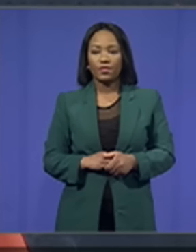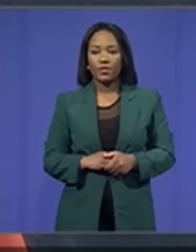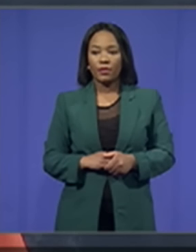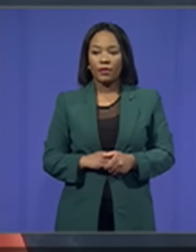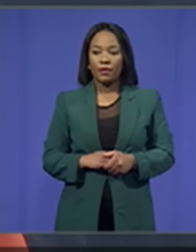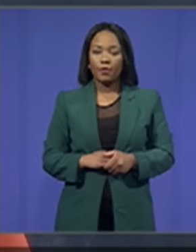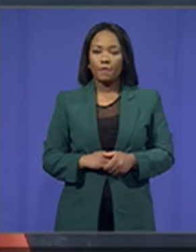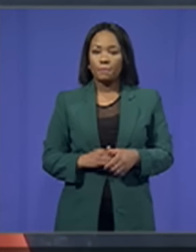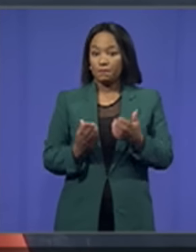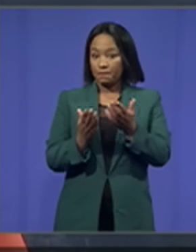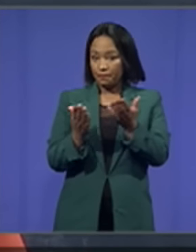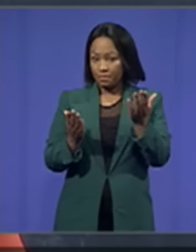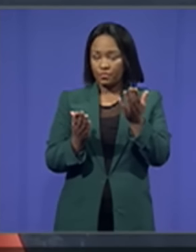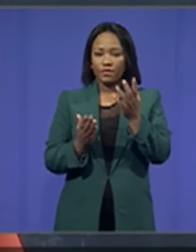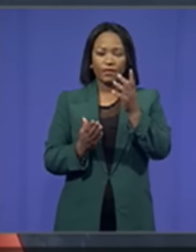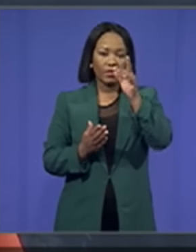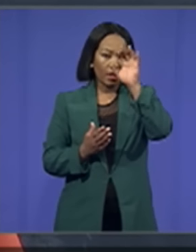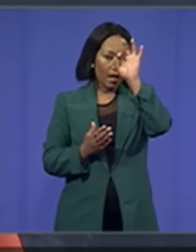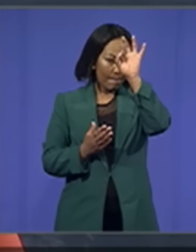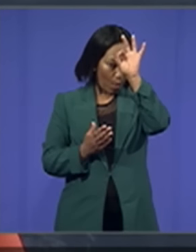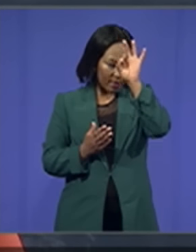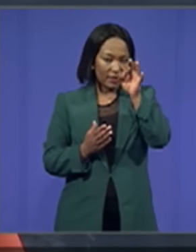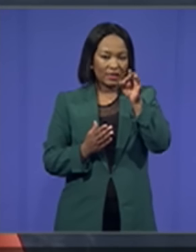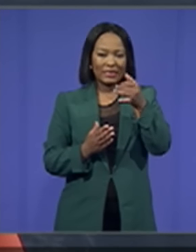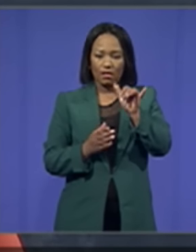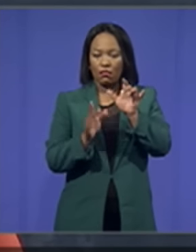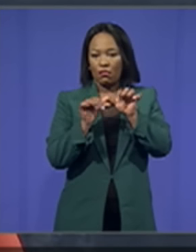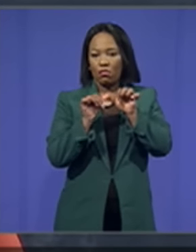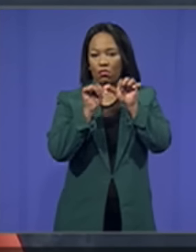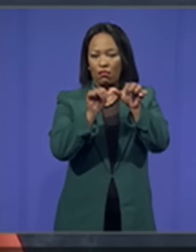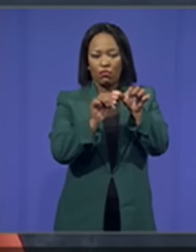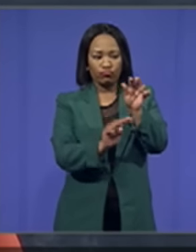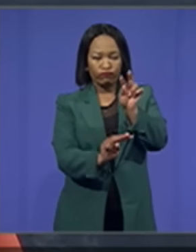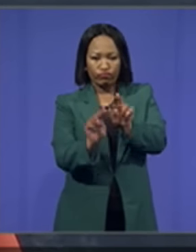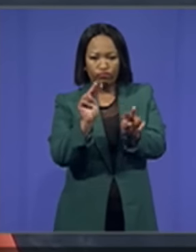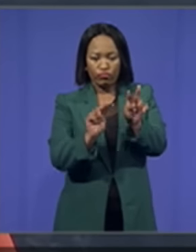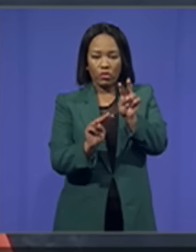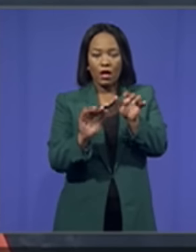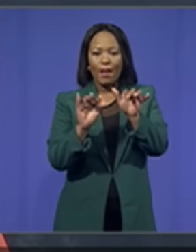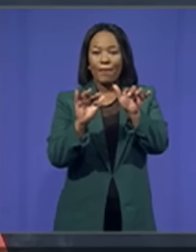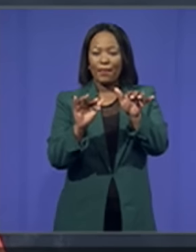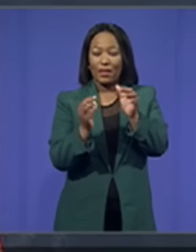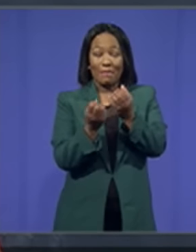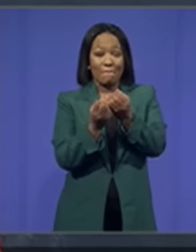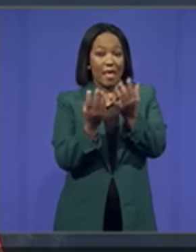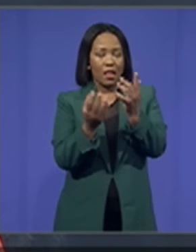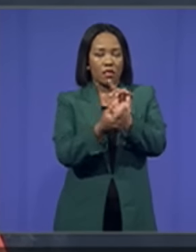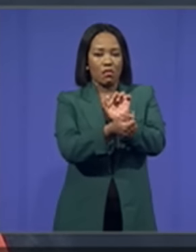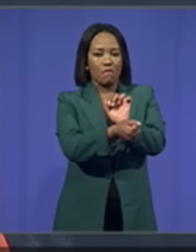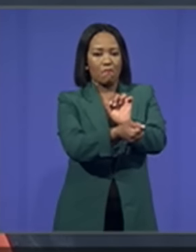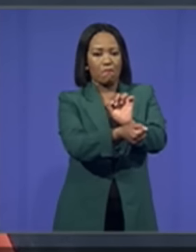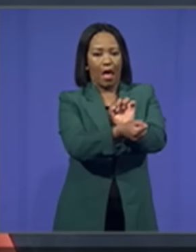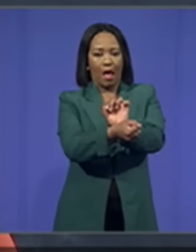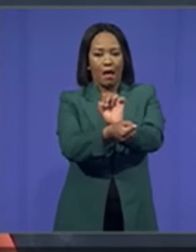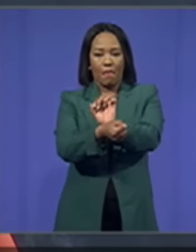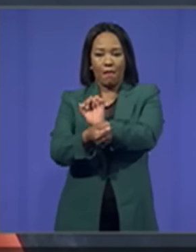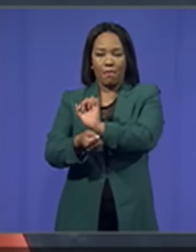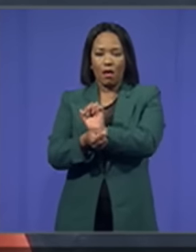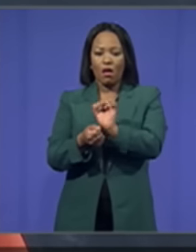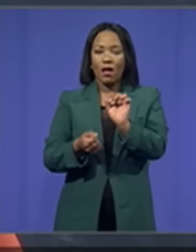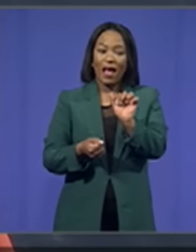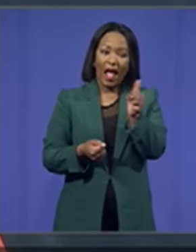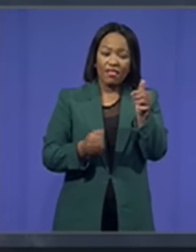Matsholo a sepolesa ntse a tswela pele mona provinceng ya Free State mo ho se motshwere batho ba bangata haholo, mme ka hare ho bona ke batho ba fumaneng